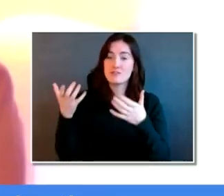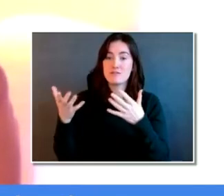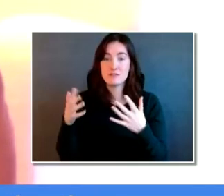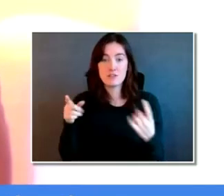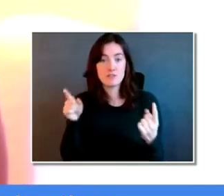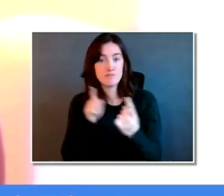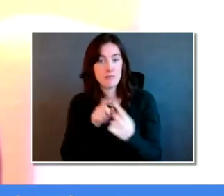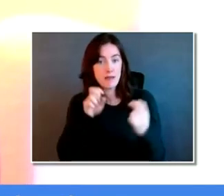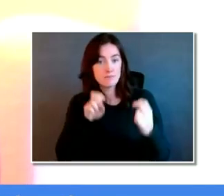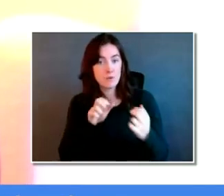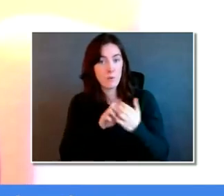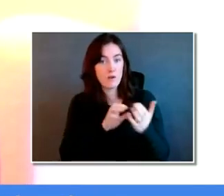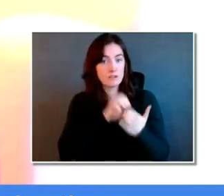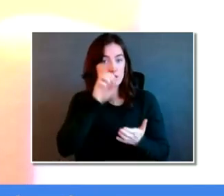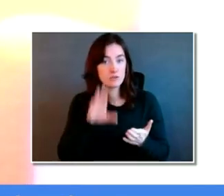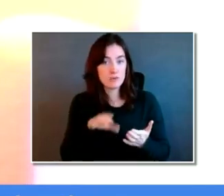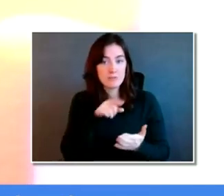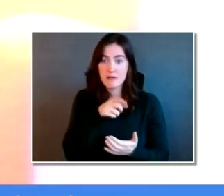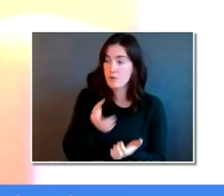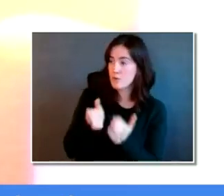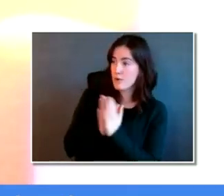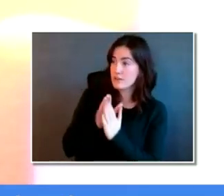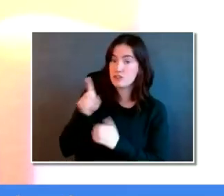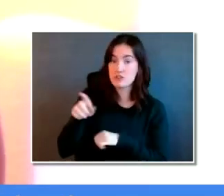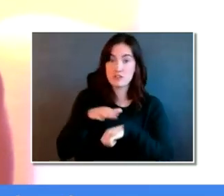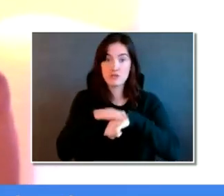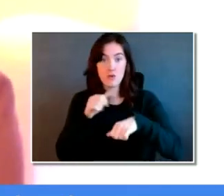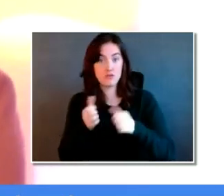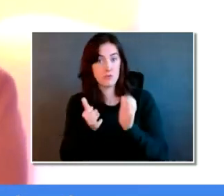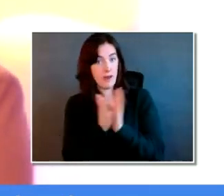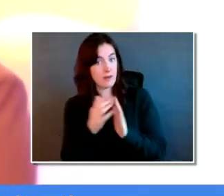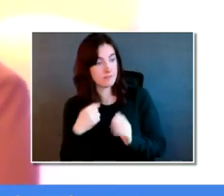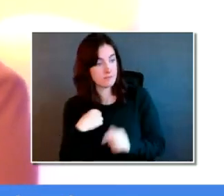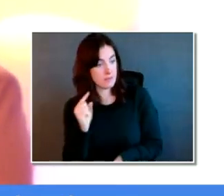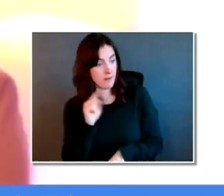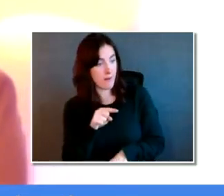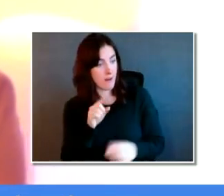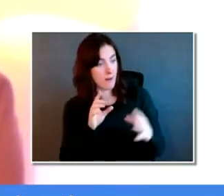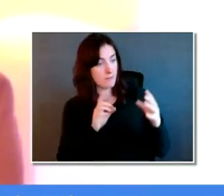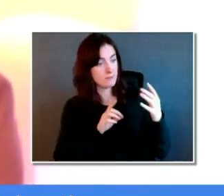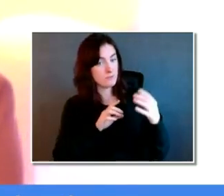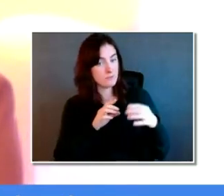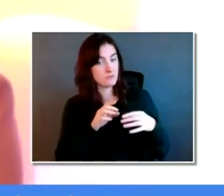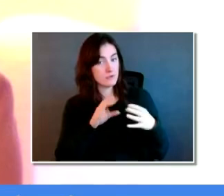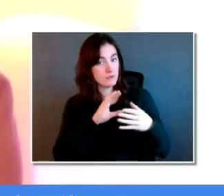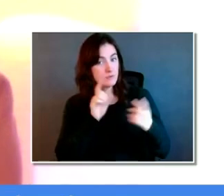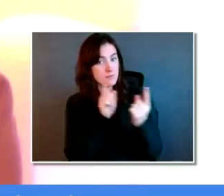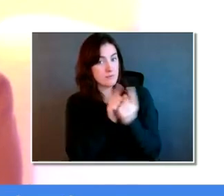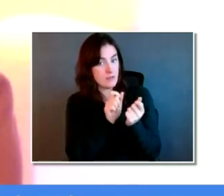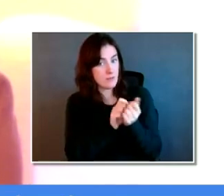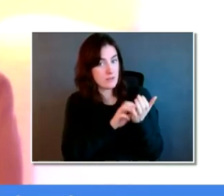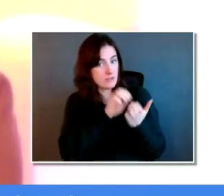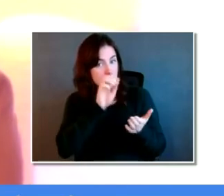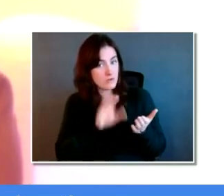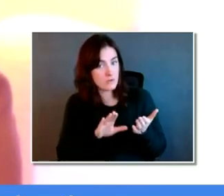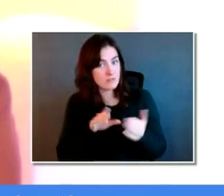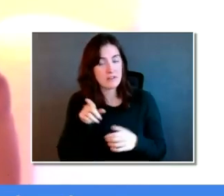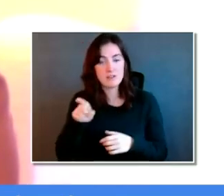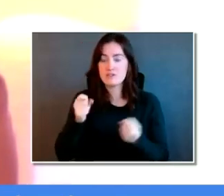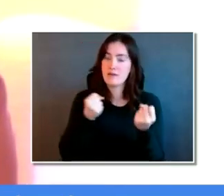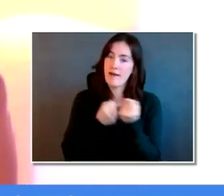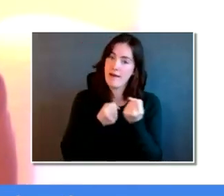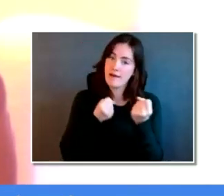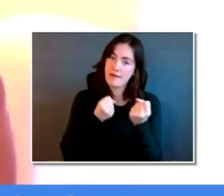She has called us to ask to meet with our students as well. And she has advocated for us on so many levels.